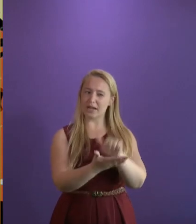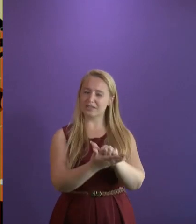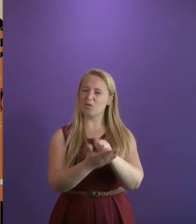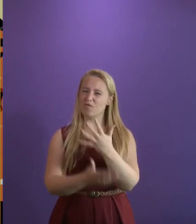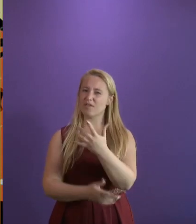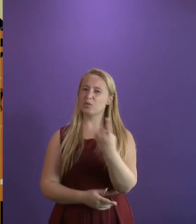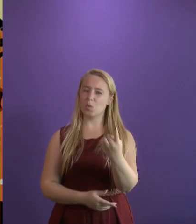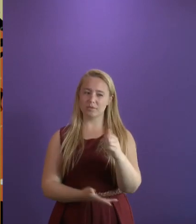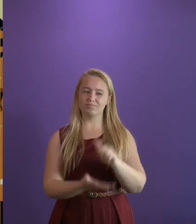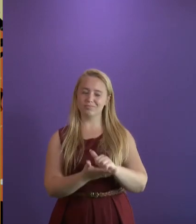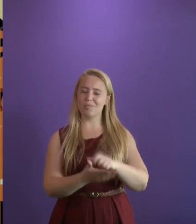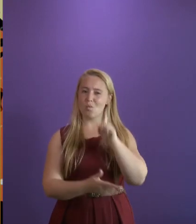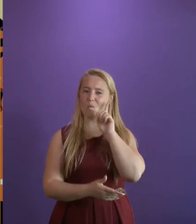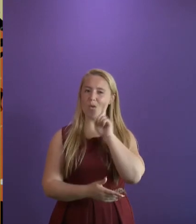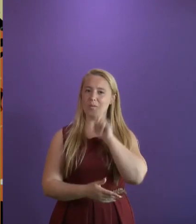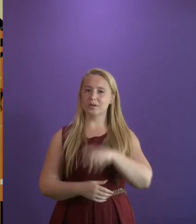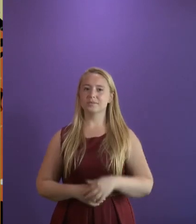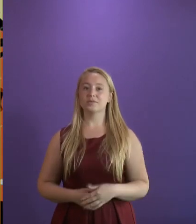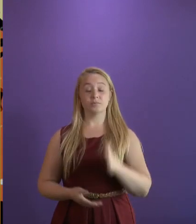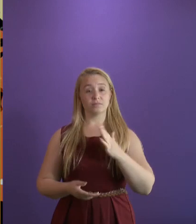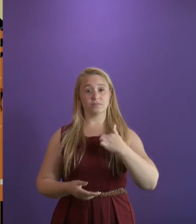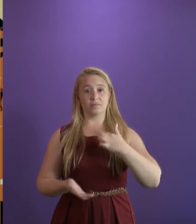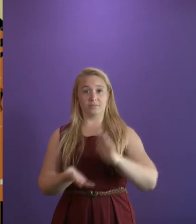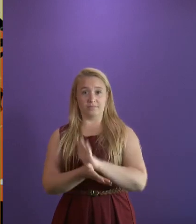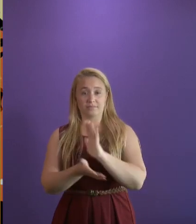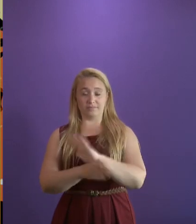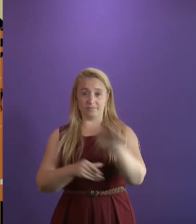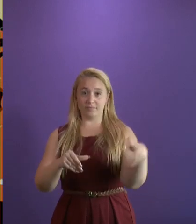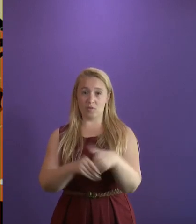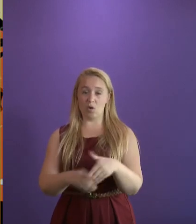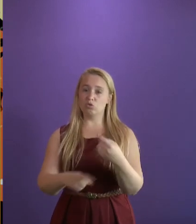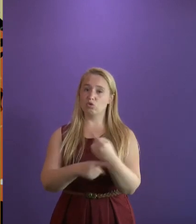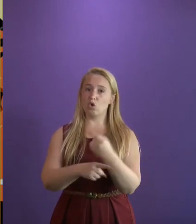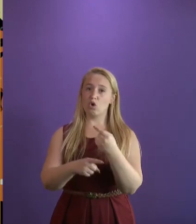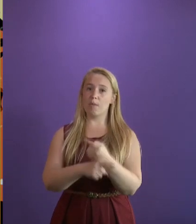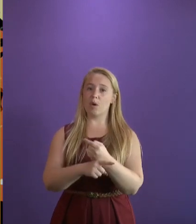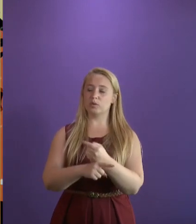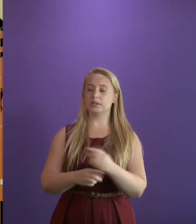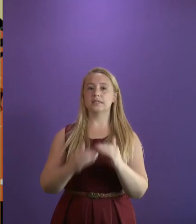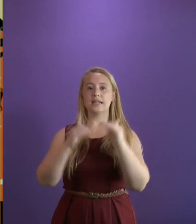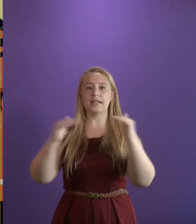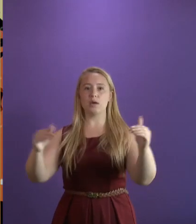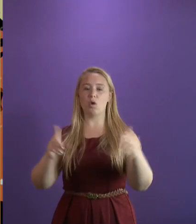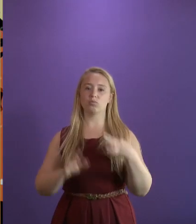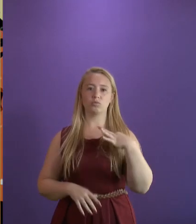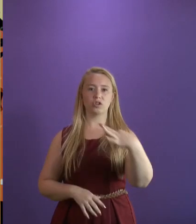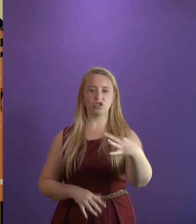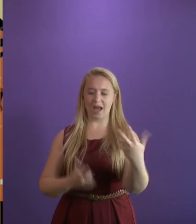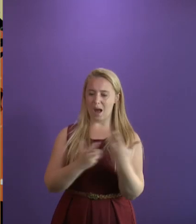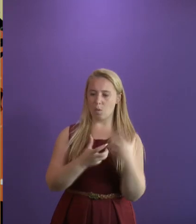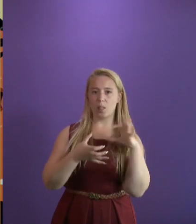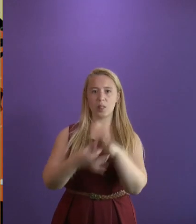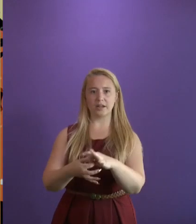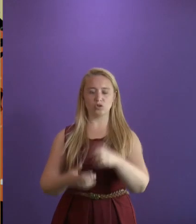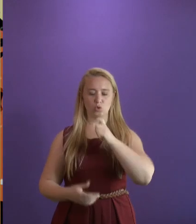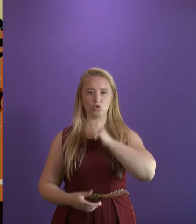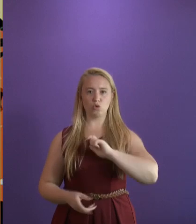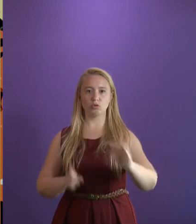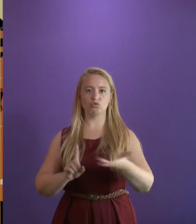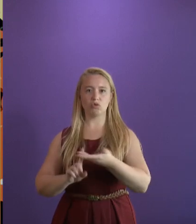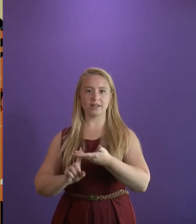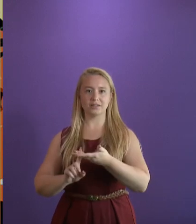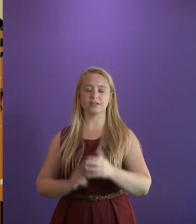I'm really glad to be here today to talk about equal representation and how that matters and how that ties in with human rights. It's something that's very important to me. So I can